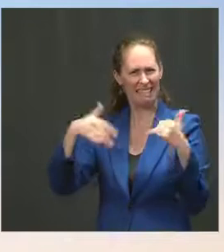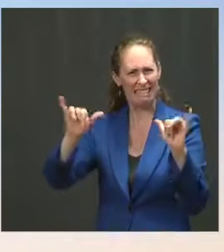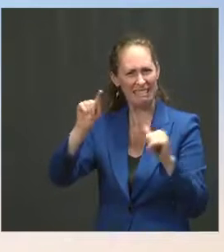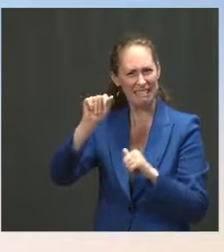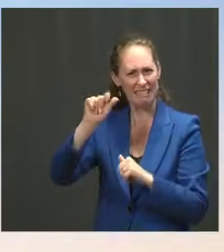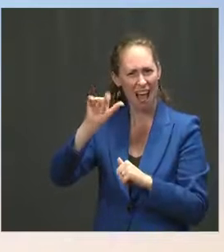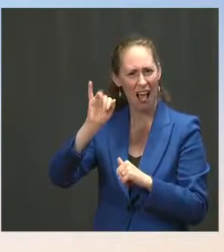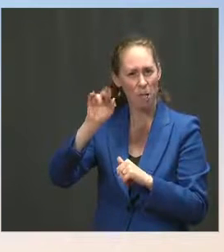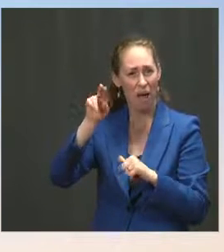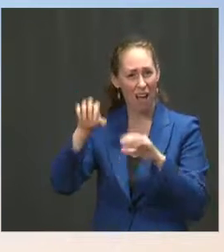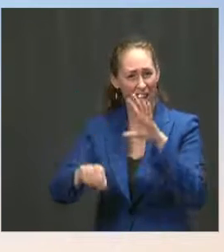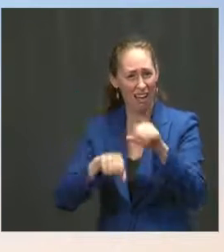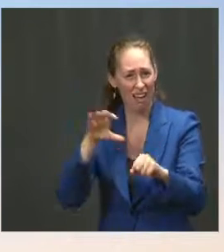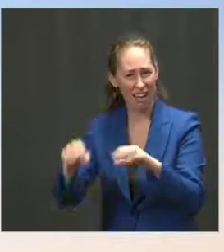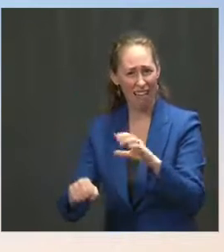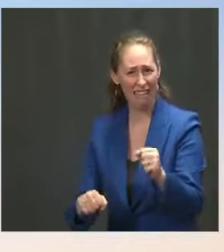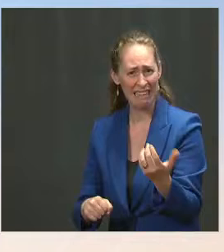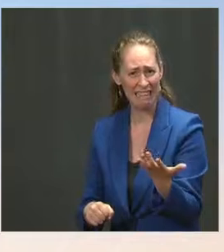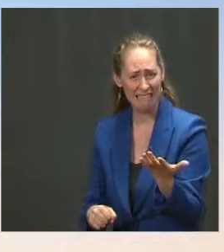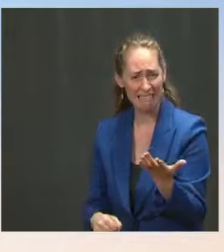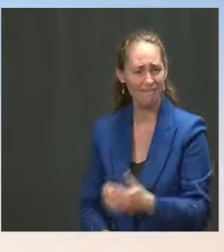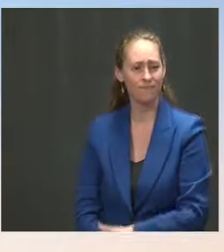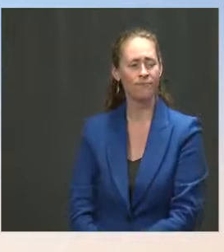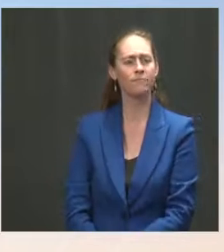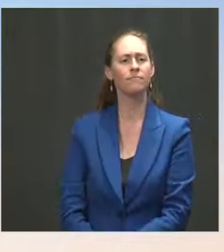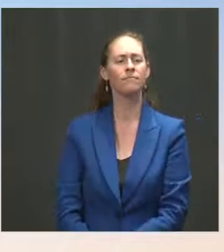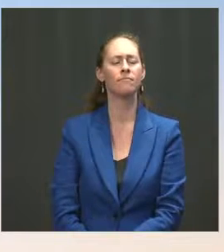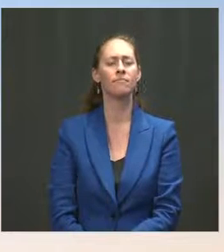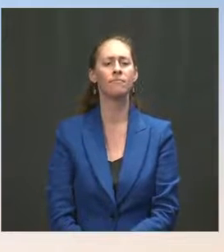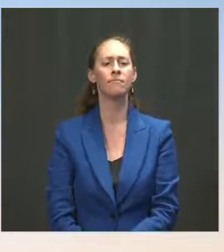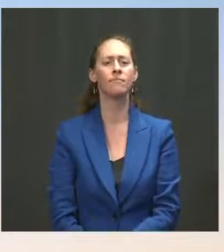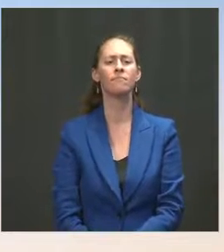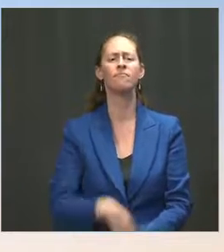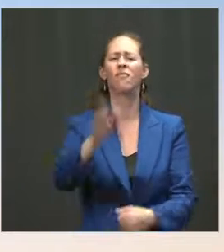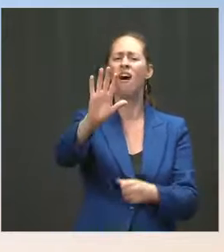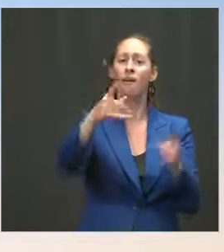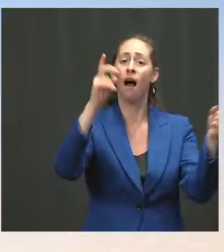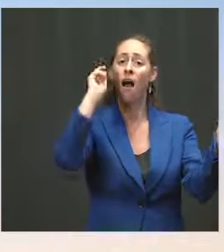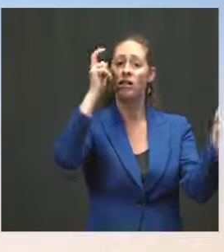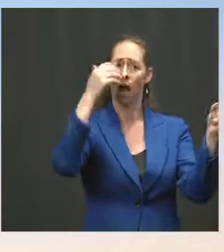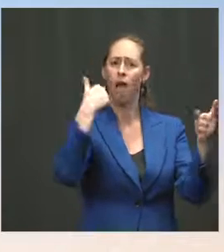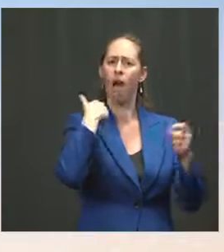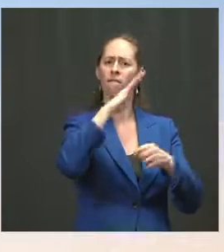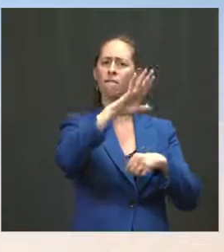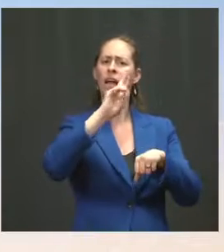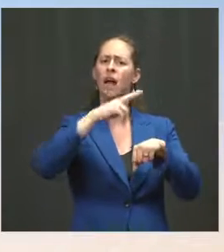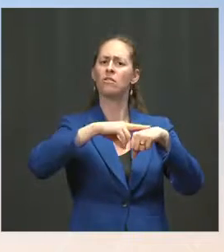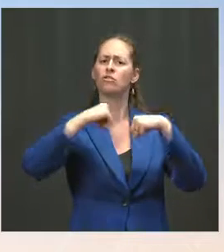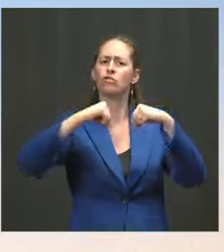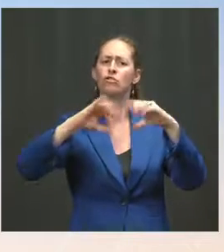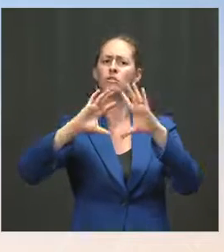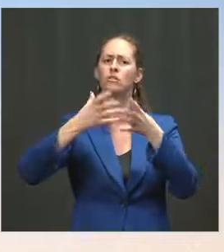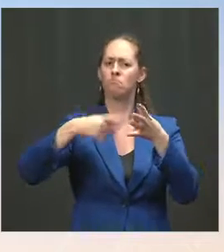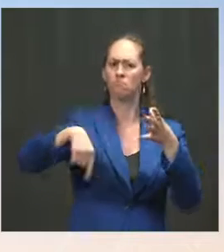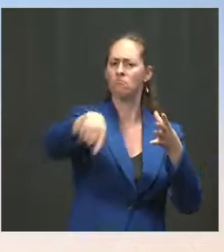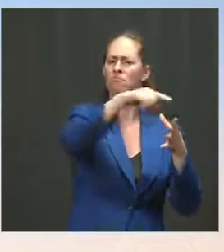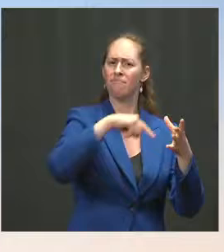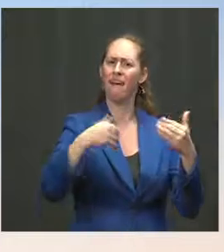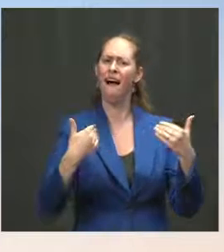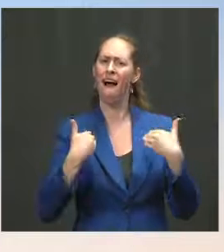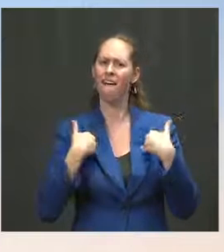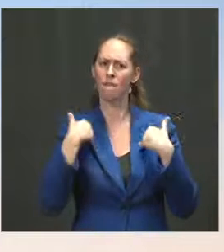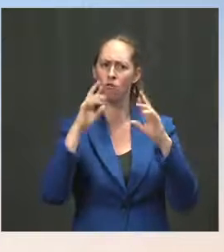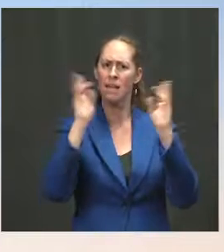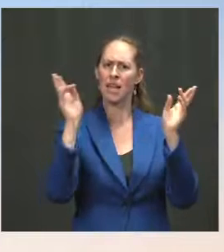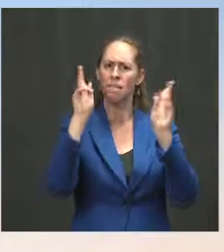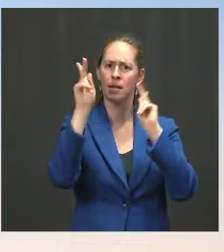said that there's no question that the Afghan National Defense Security Forces would be strengthened, as would the Afghan political leadership, if they